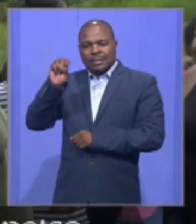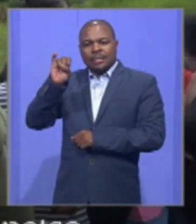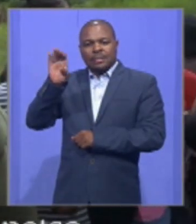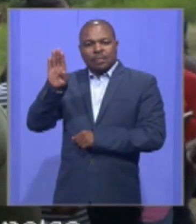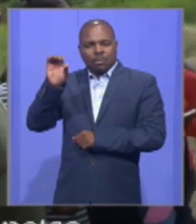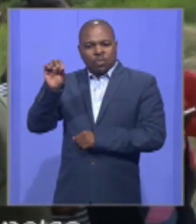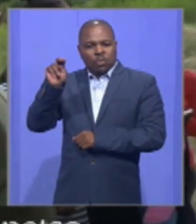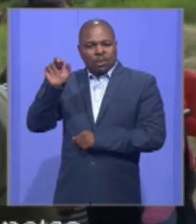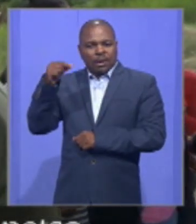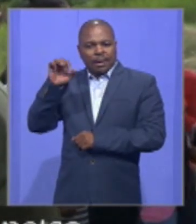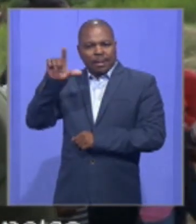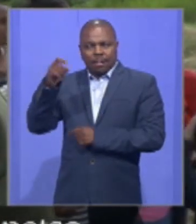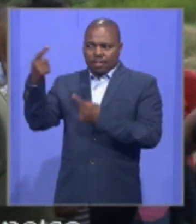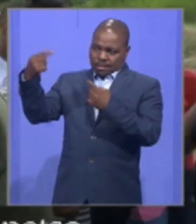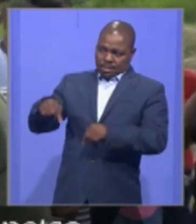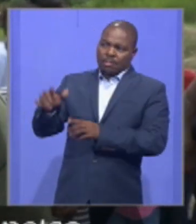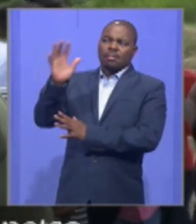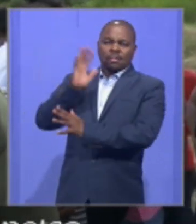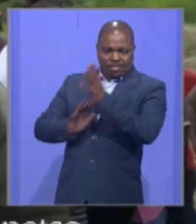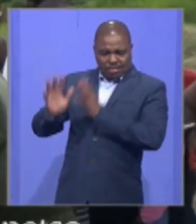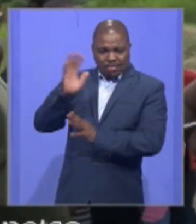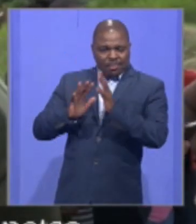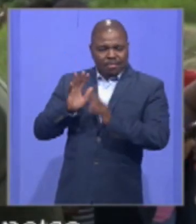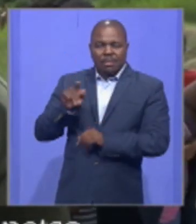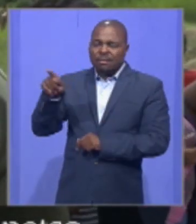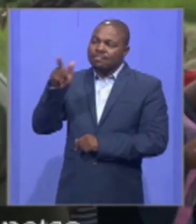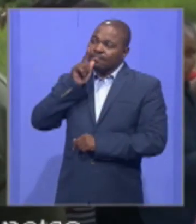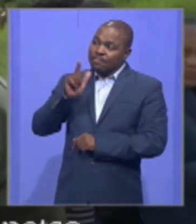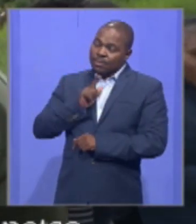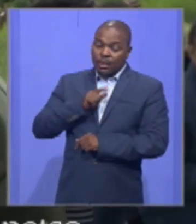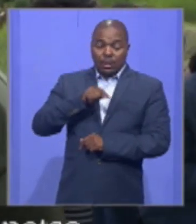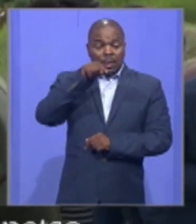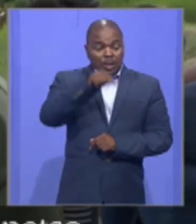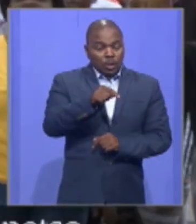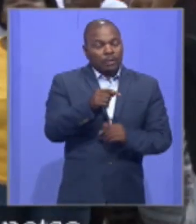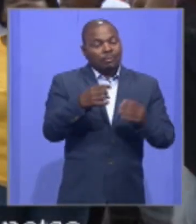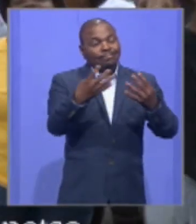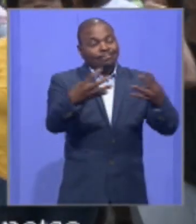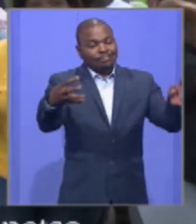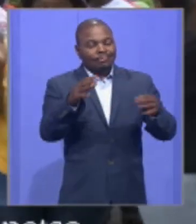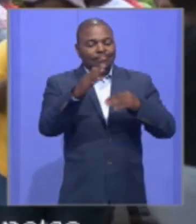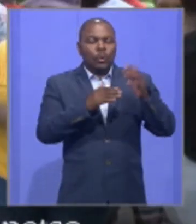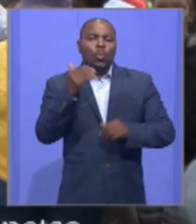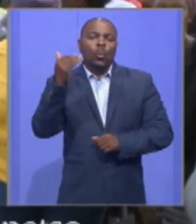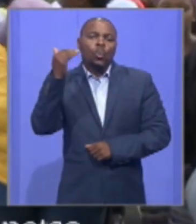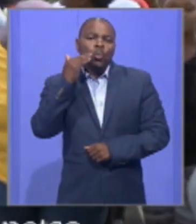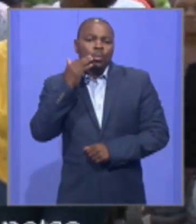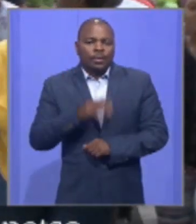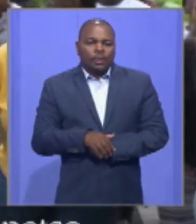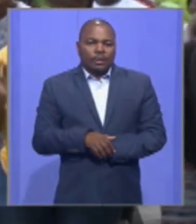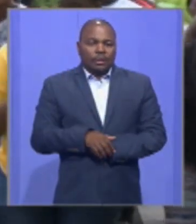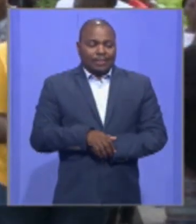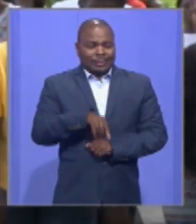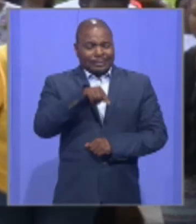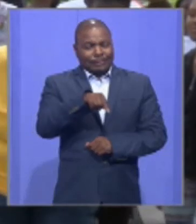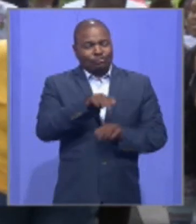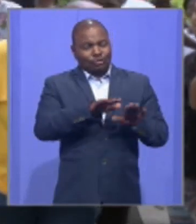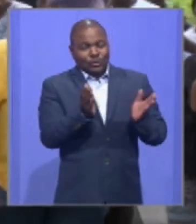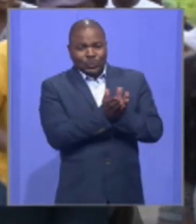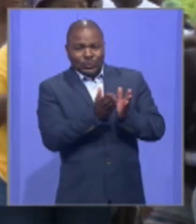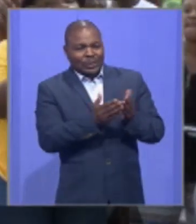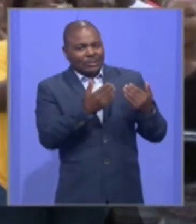possible to tell us at what time are they going to install the fence. Children are not safe in the school because there